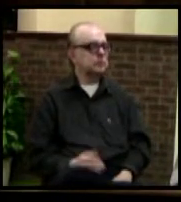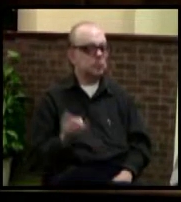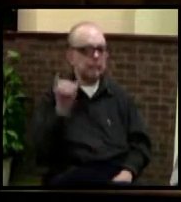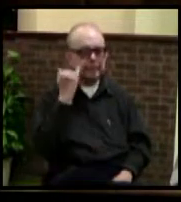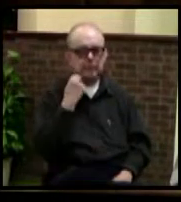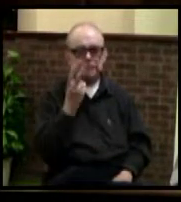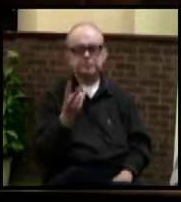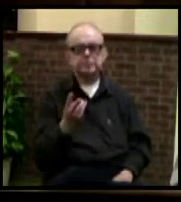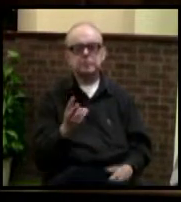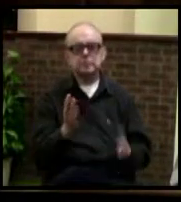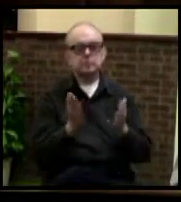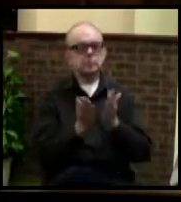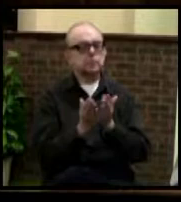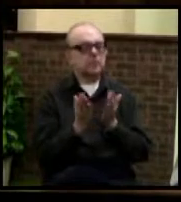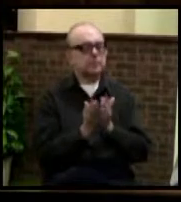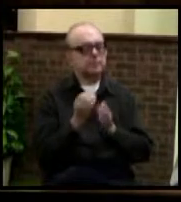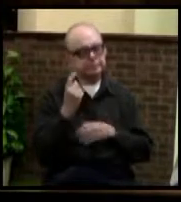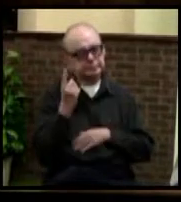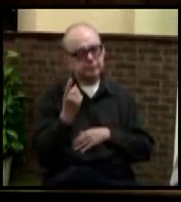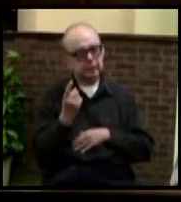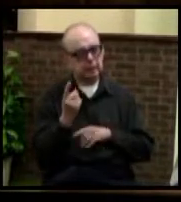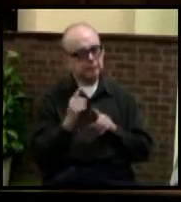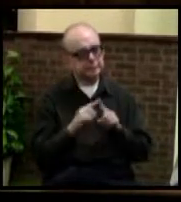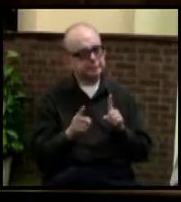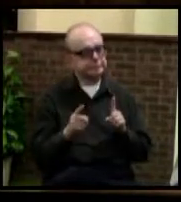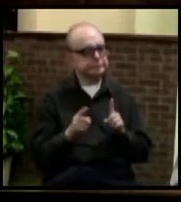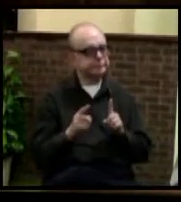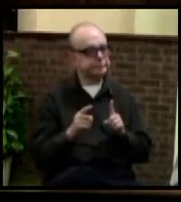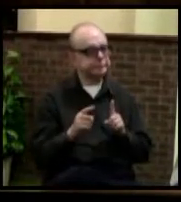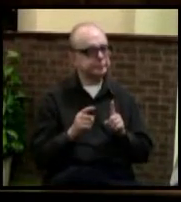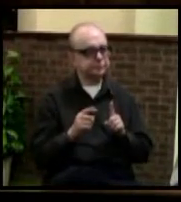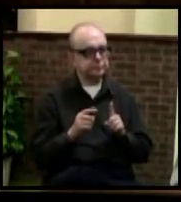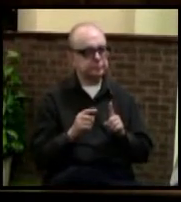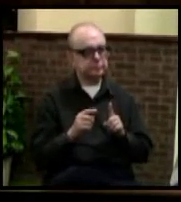And if you read his books and everything, you'll understand. But